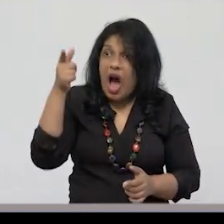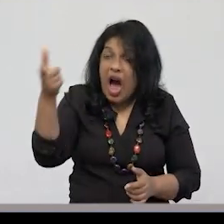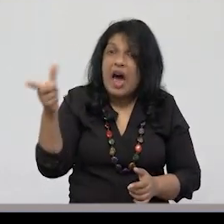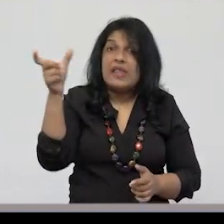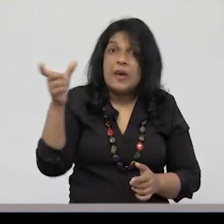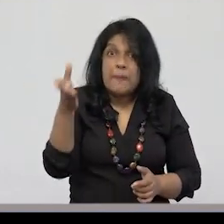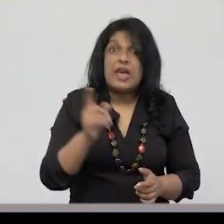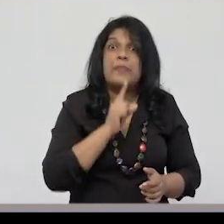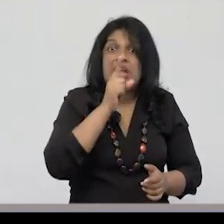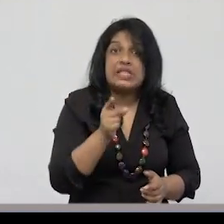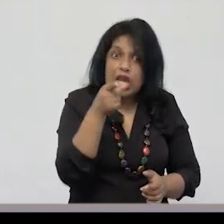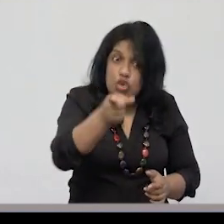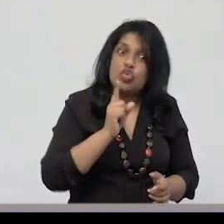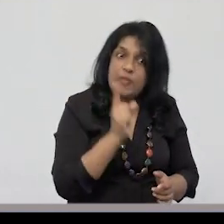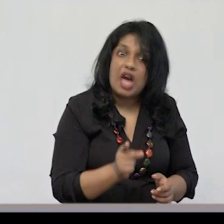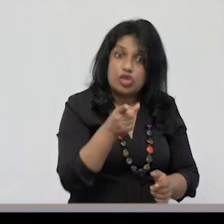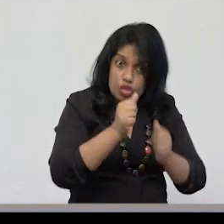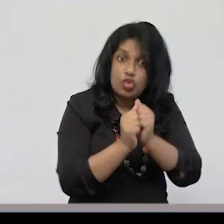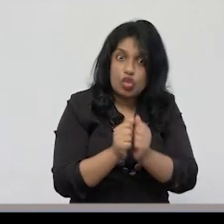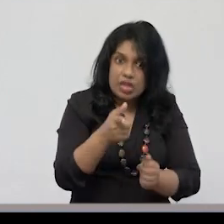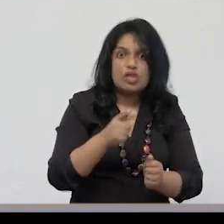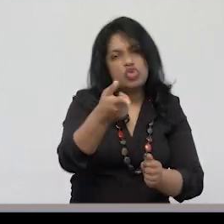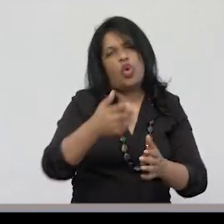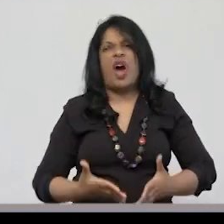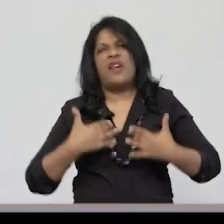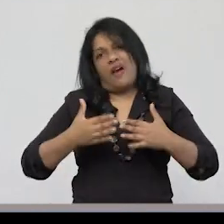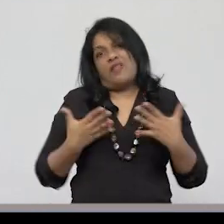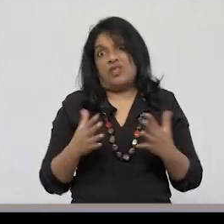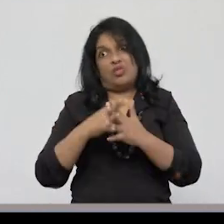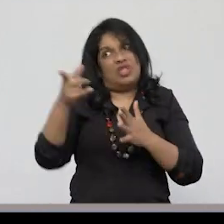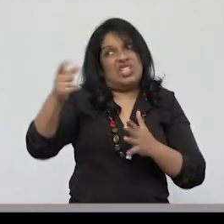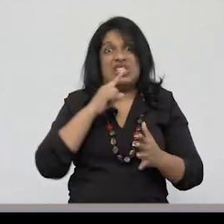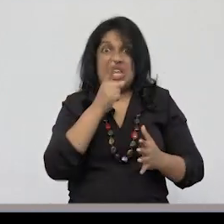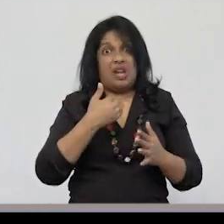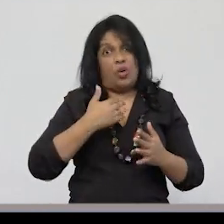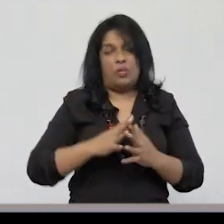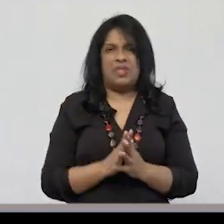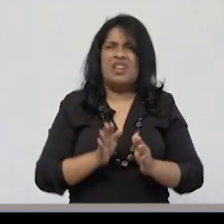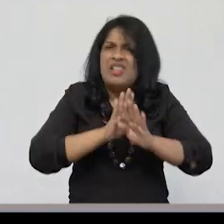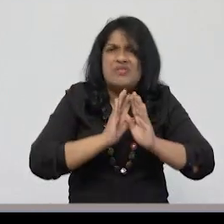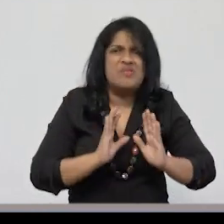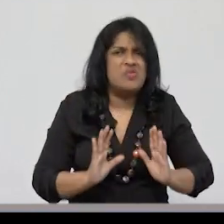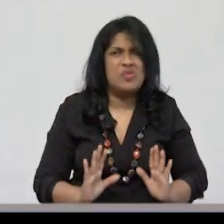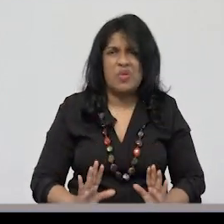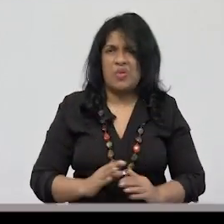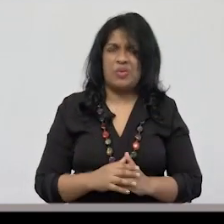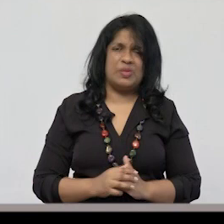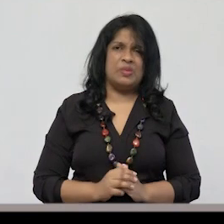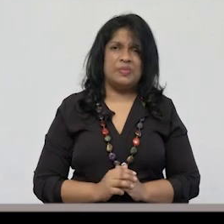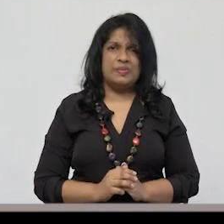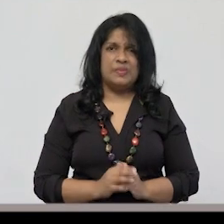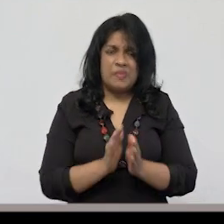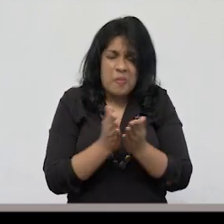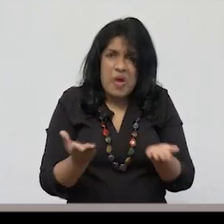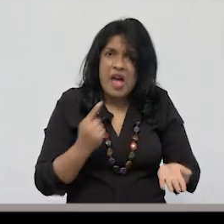you, if you want to get yoked, please get yoked to the easiest thing. Verse 30 says this. For